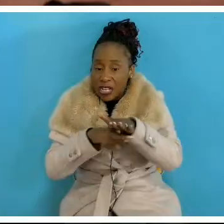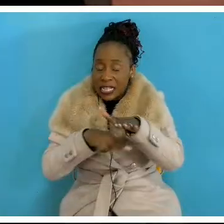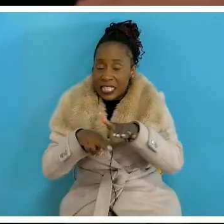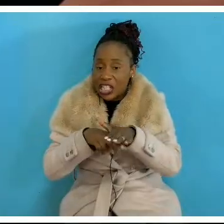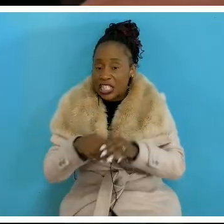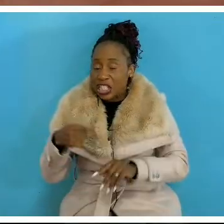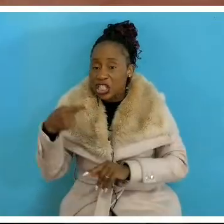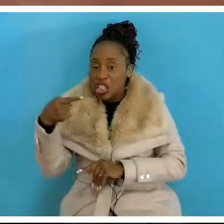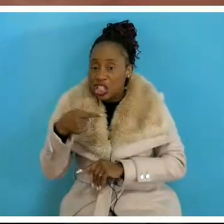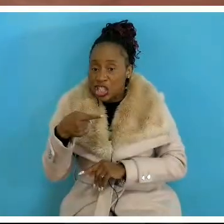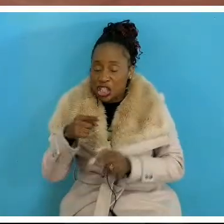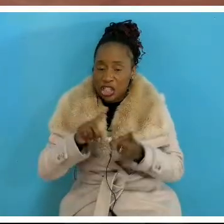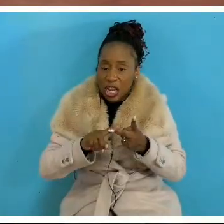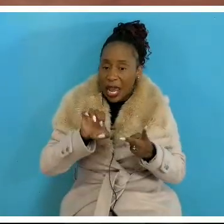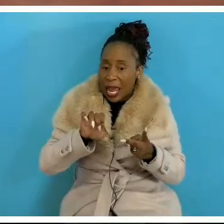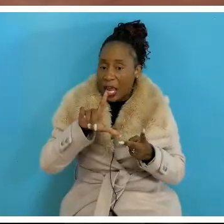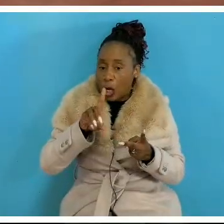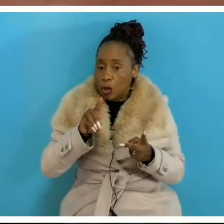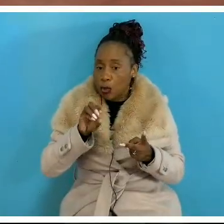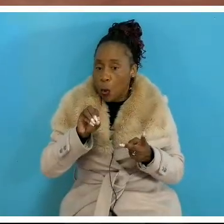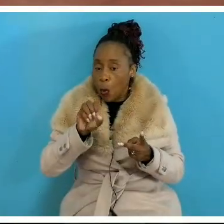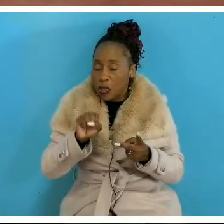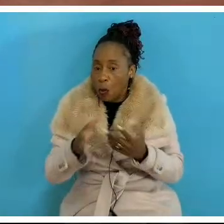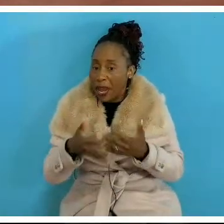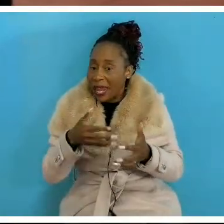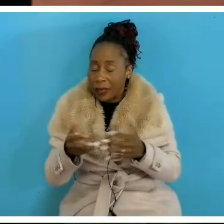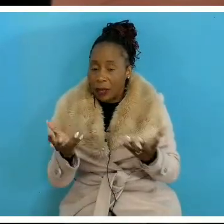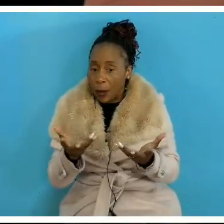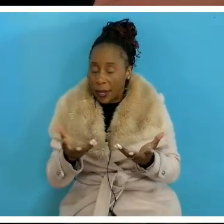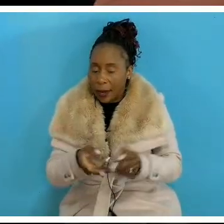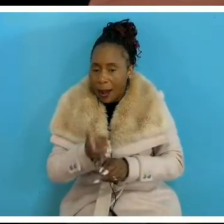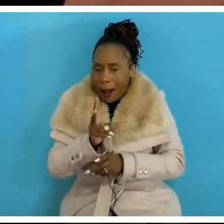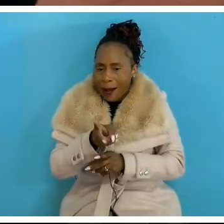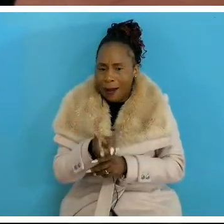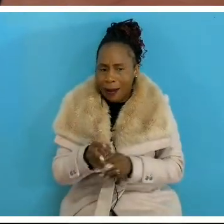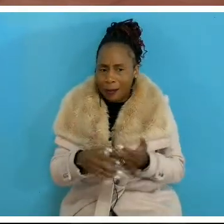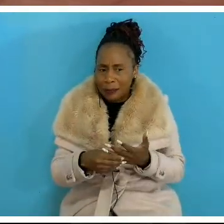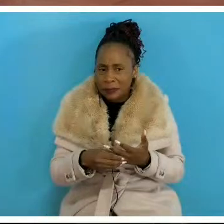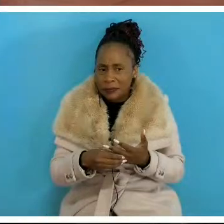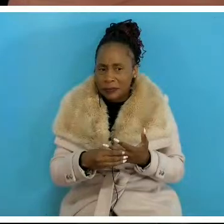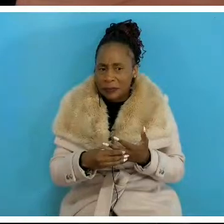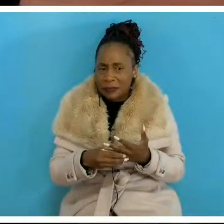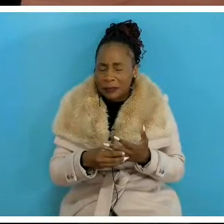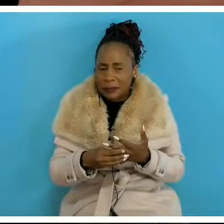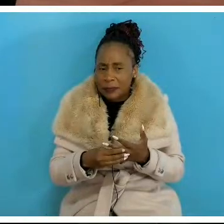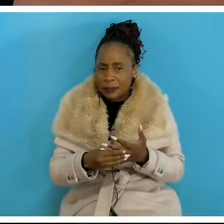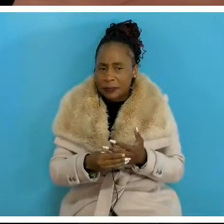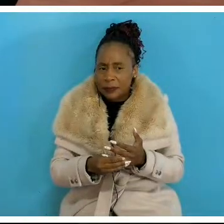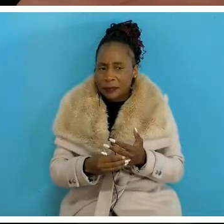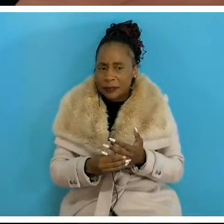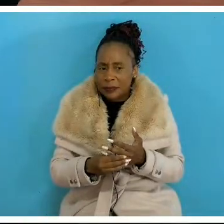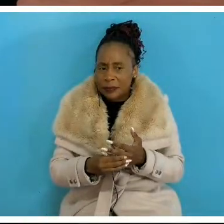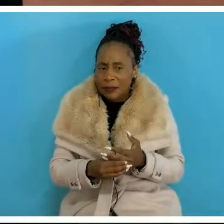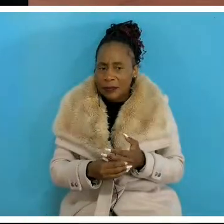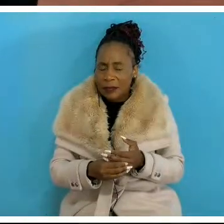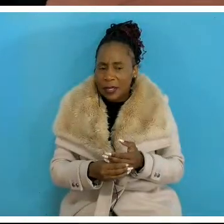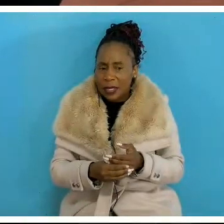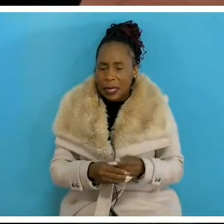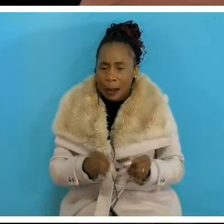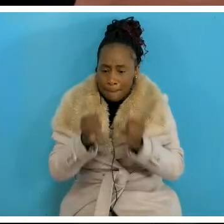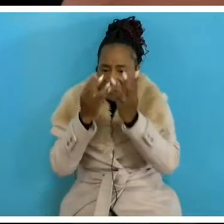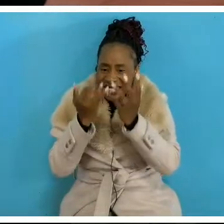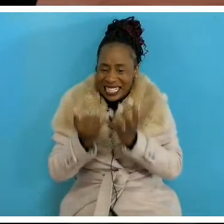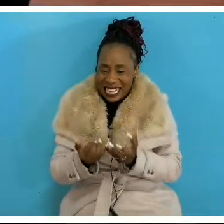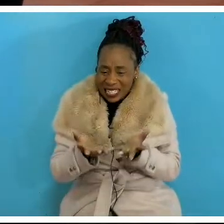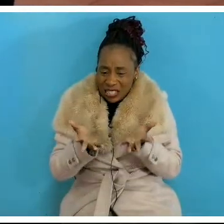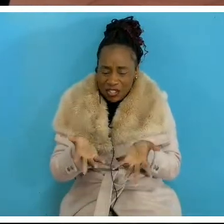Eldos or wherever. And again, the budget should be, it should not just be the budget.